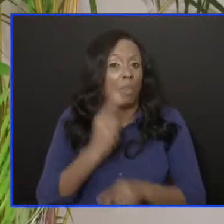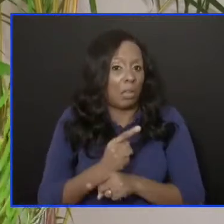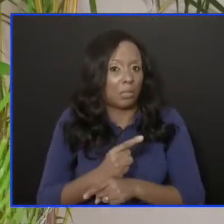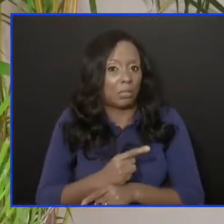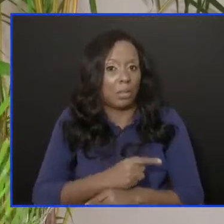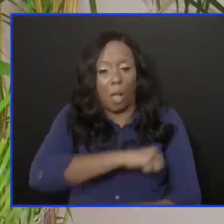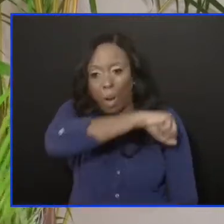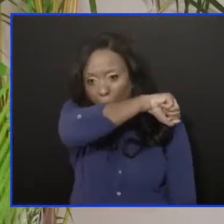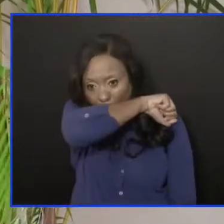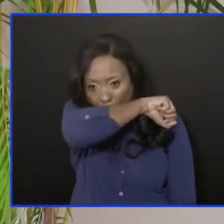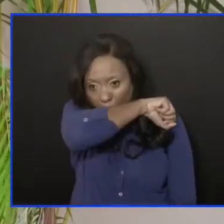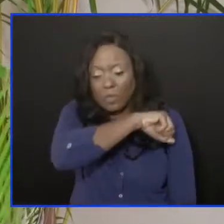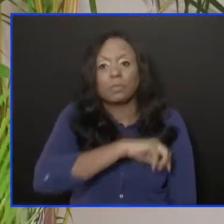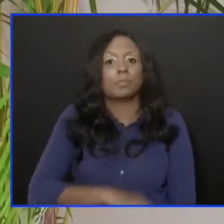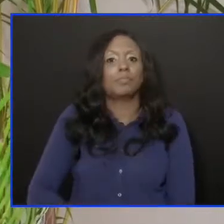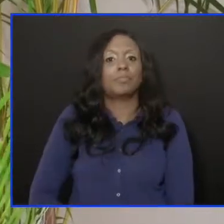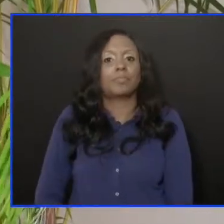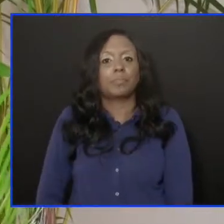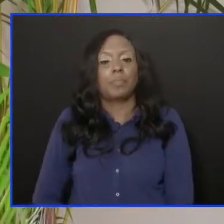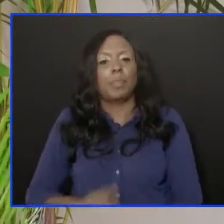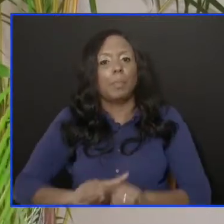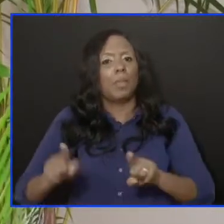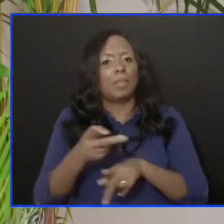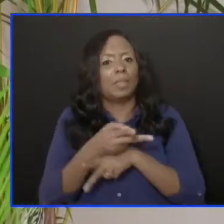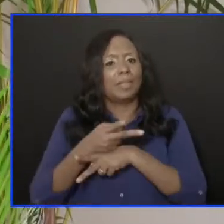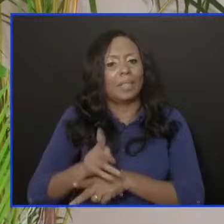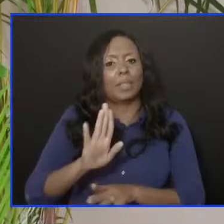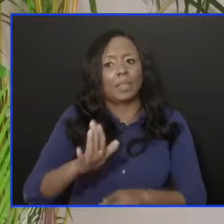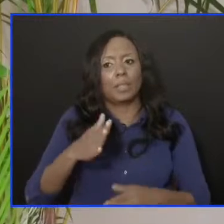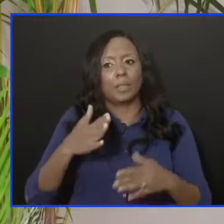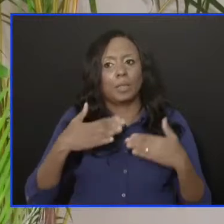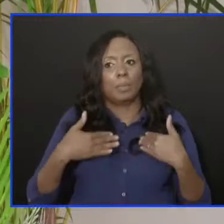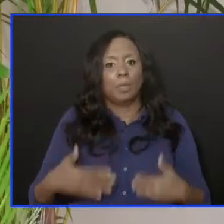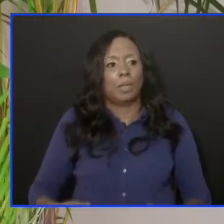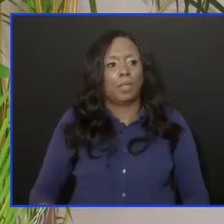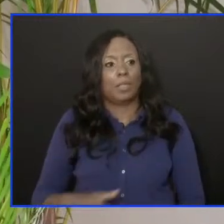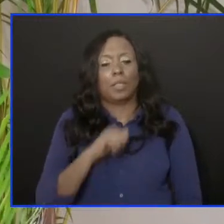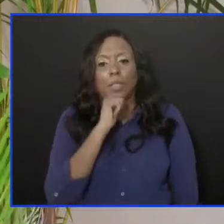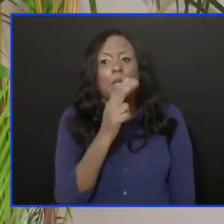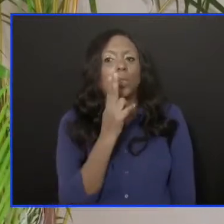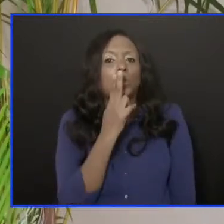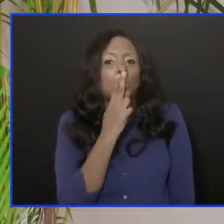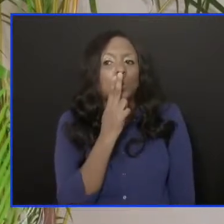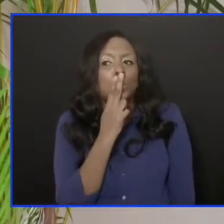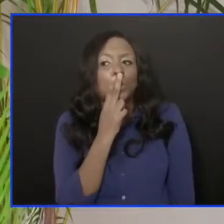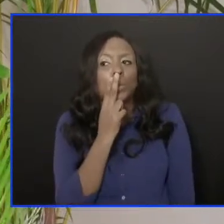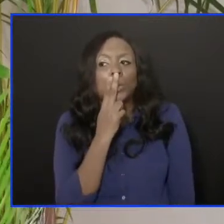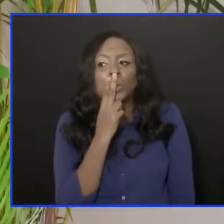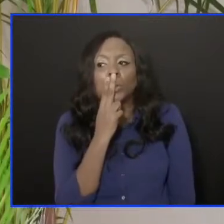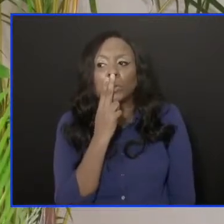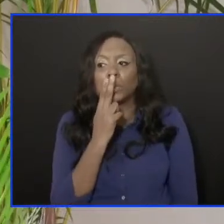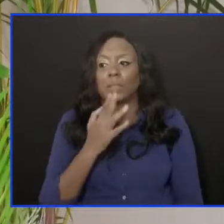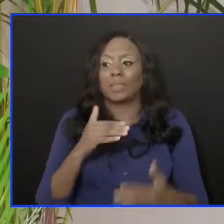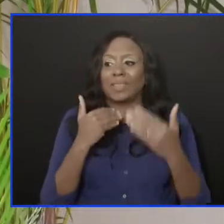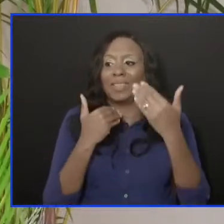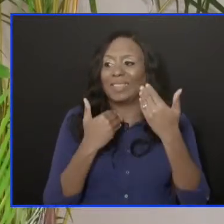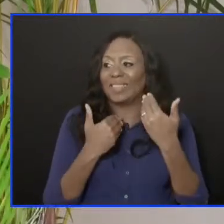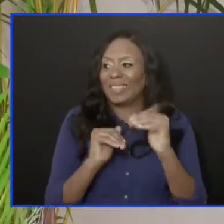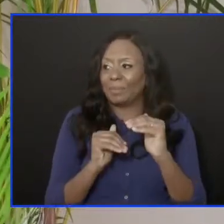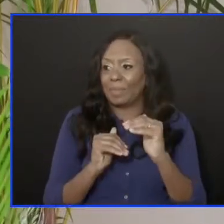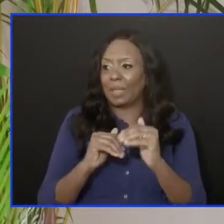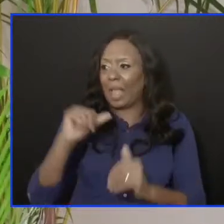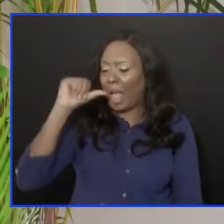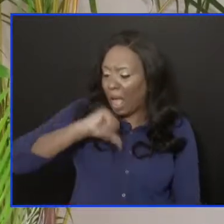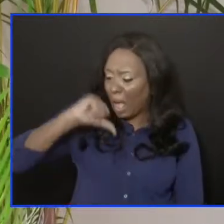caring for your body, taking your medication, not smoking, limiting alcohol, getting sunlight, diet,